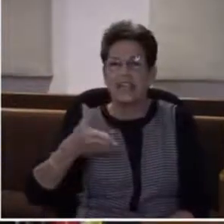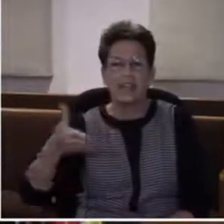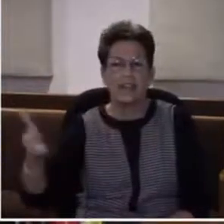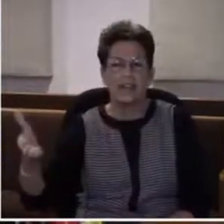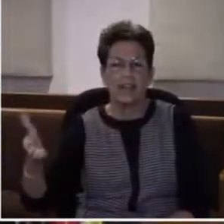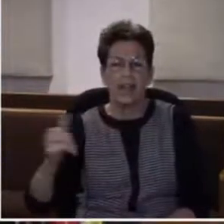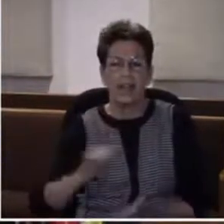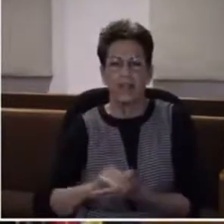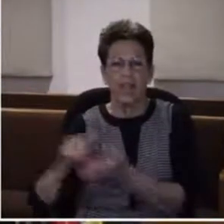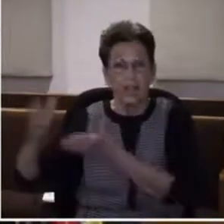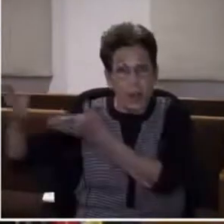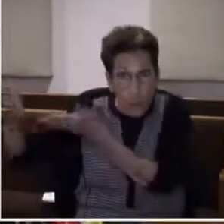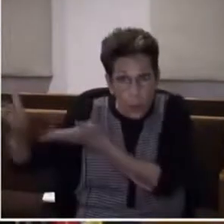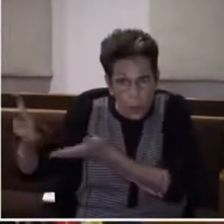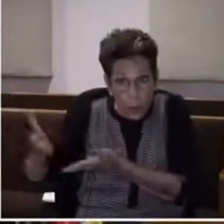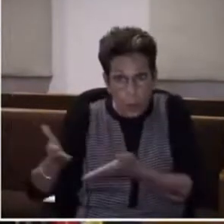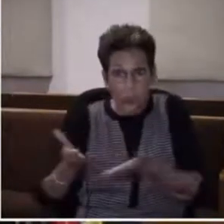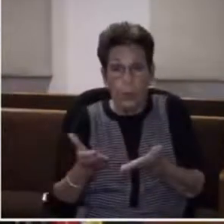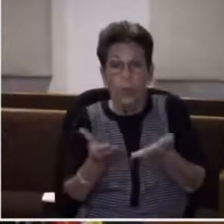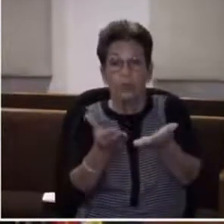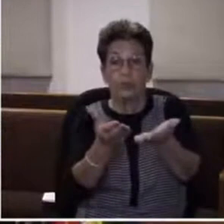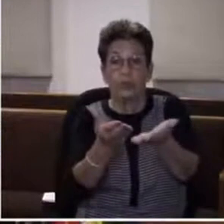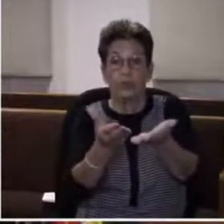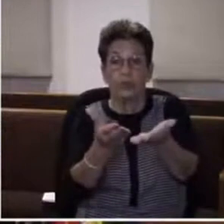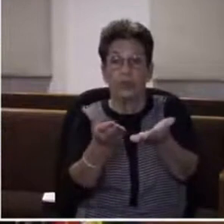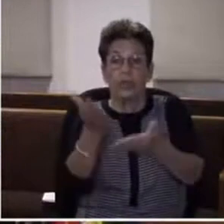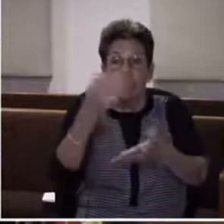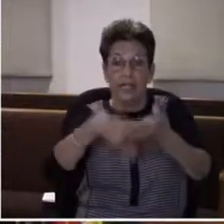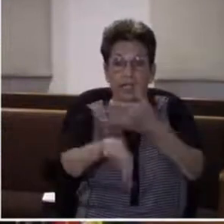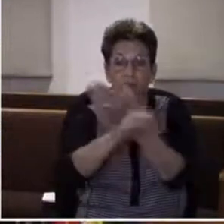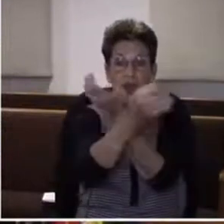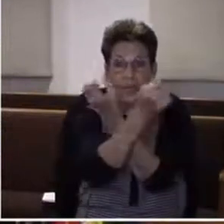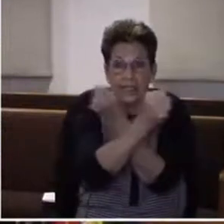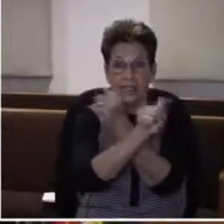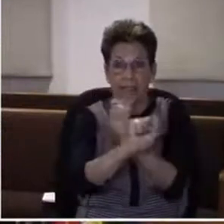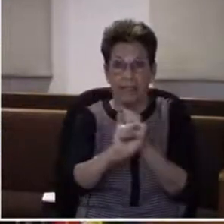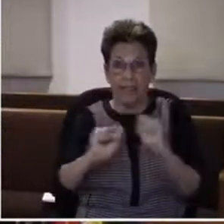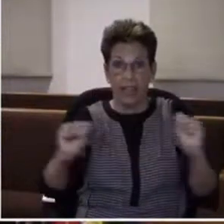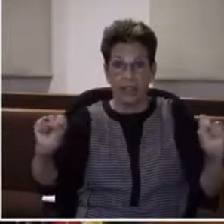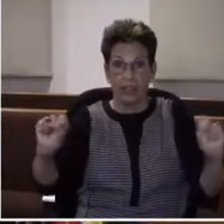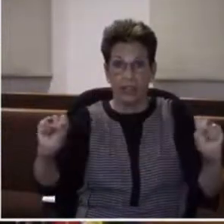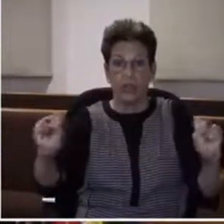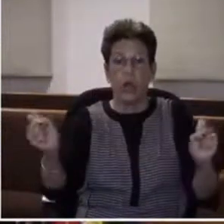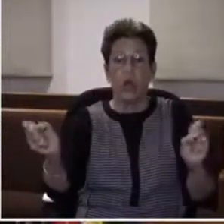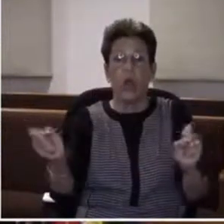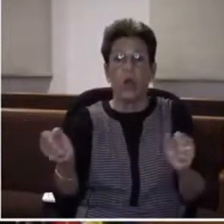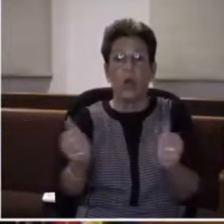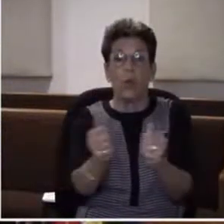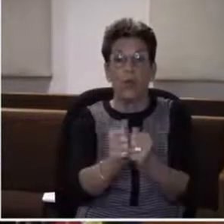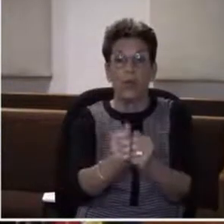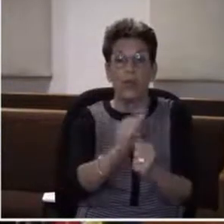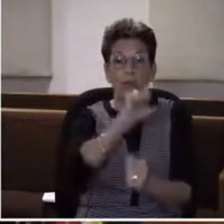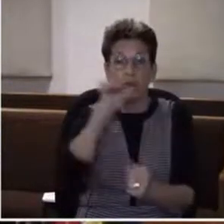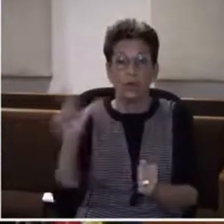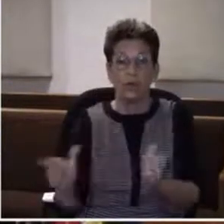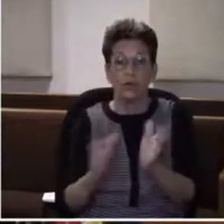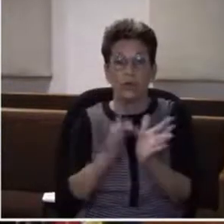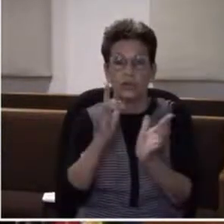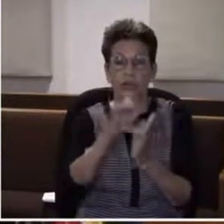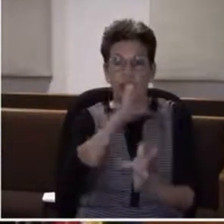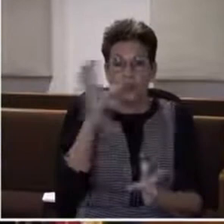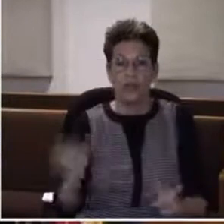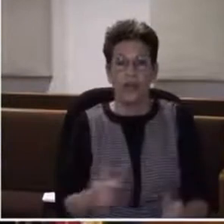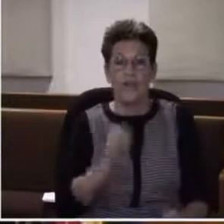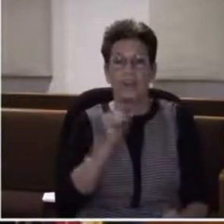you into a salvation with the Lord Jesus Christ is a sweet thing.